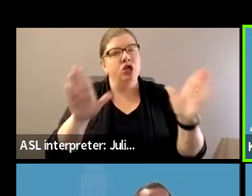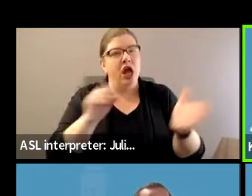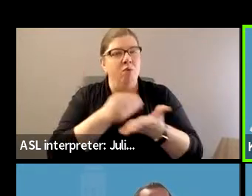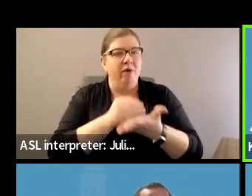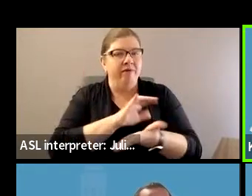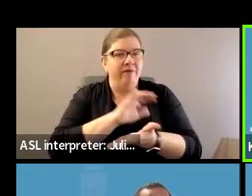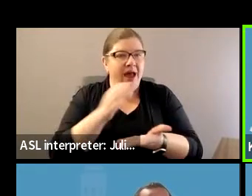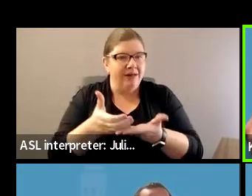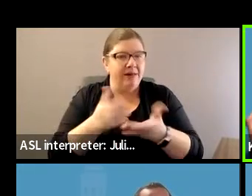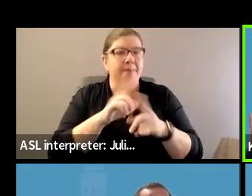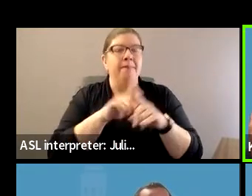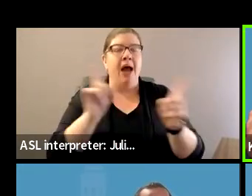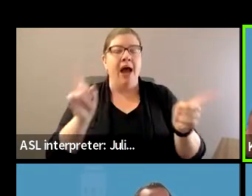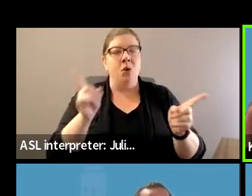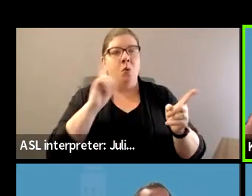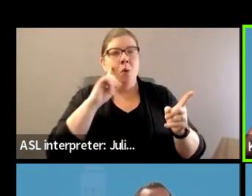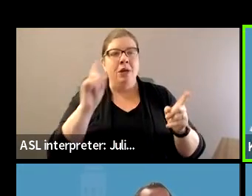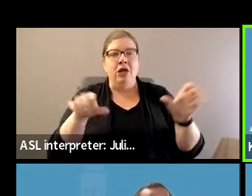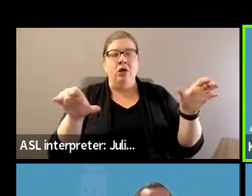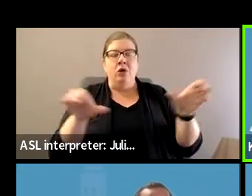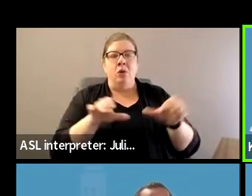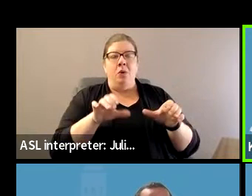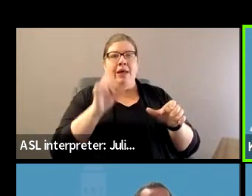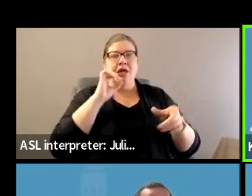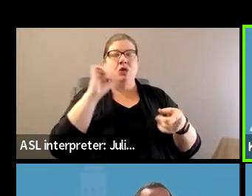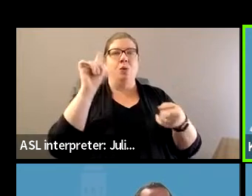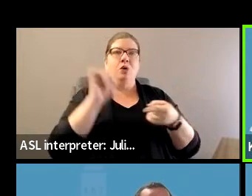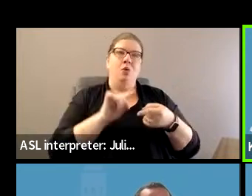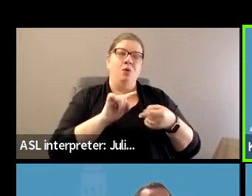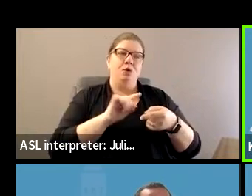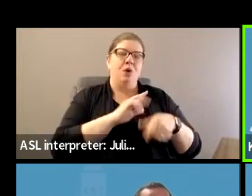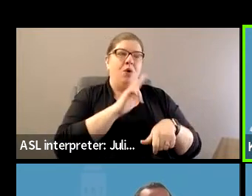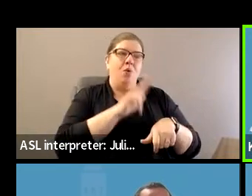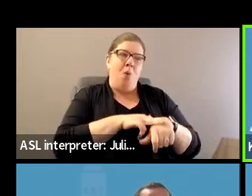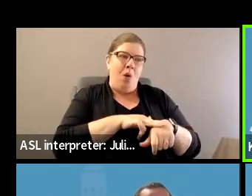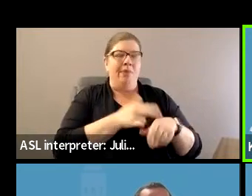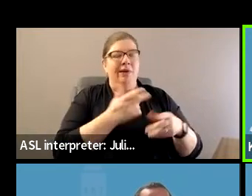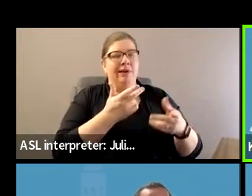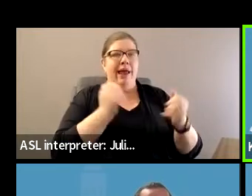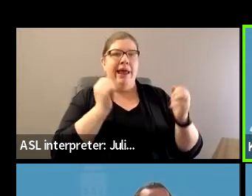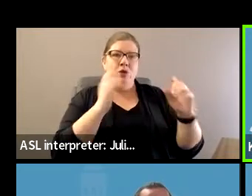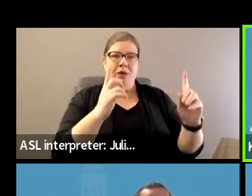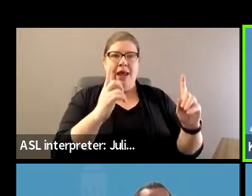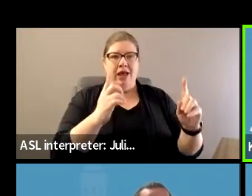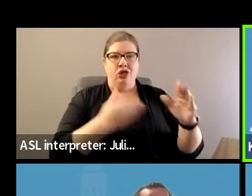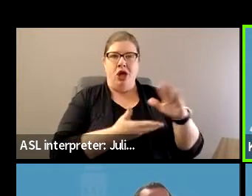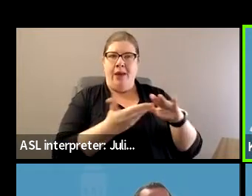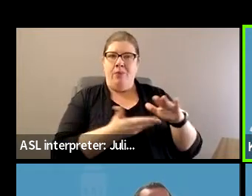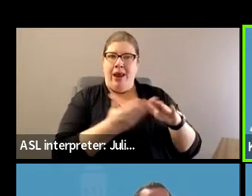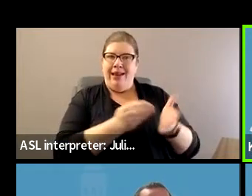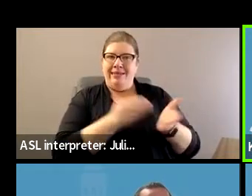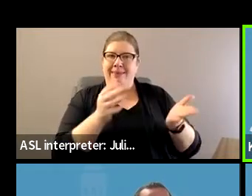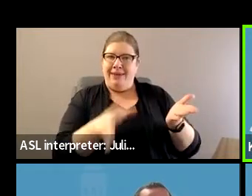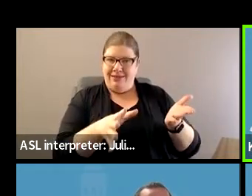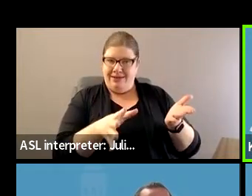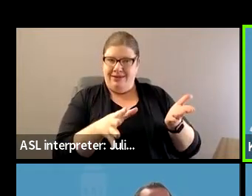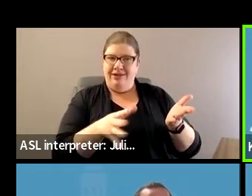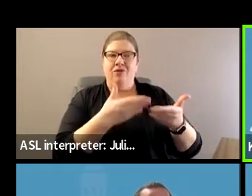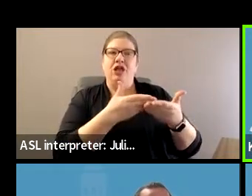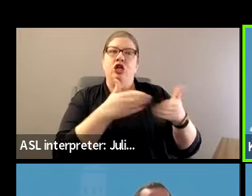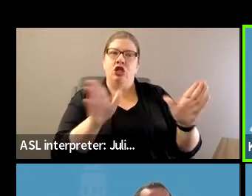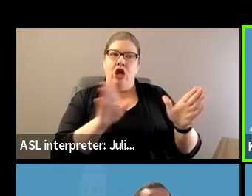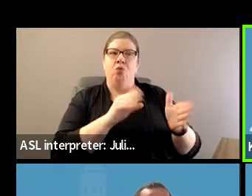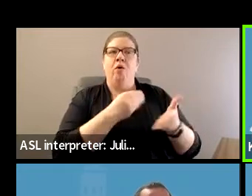But what we need to do then is reduce our normal education operating expenses in our general